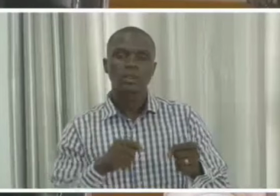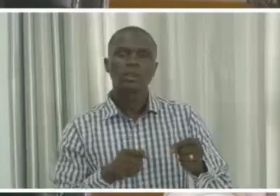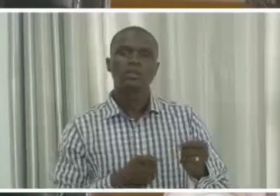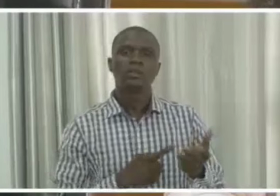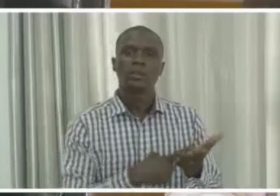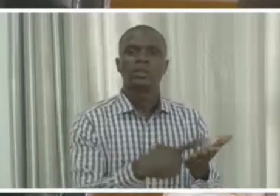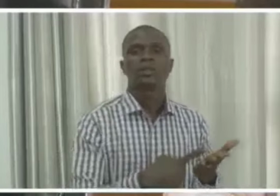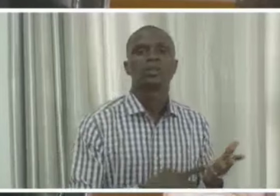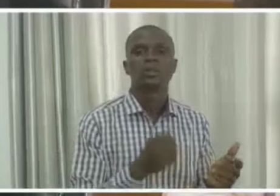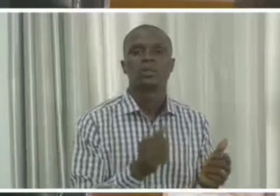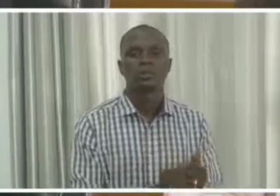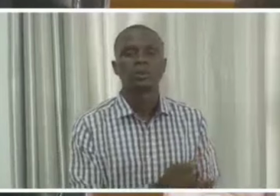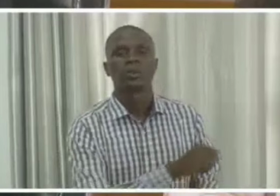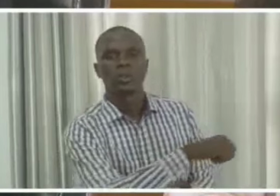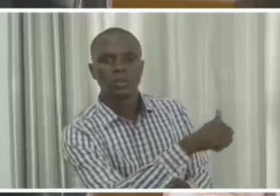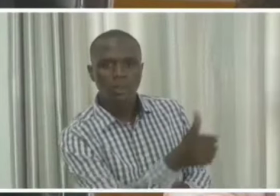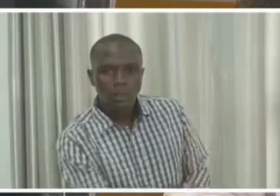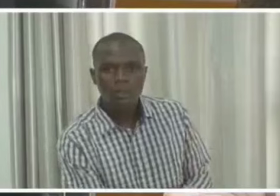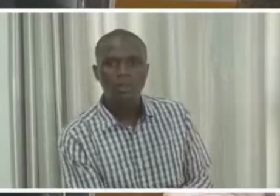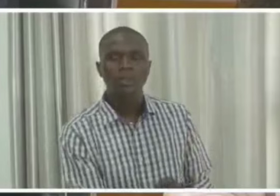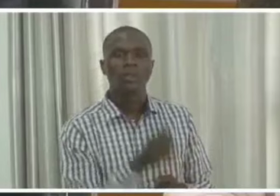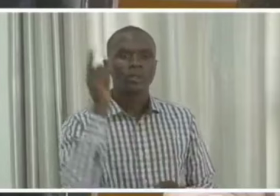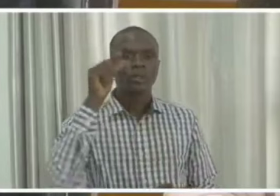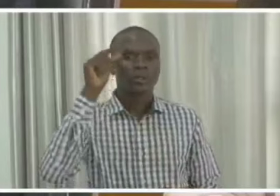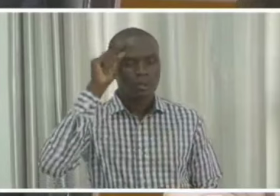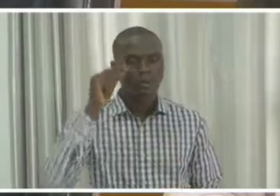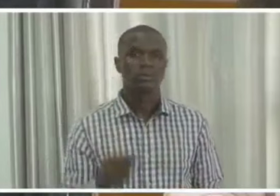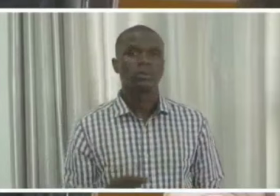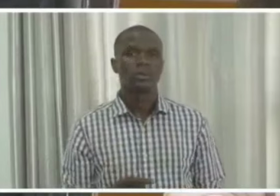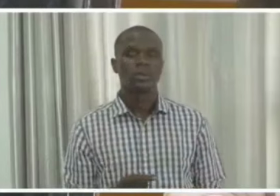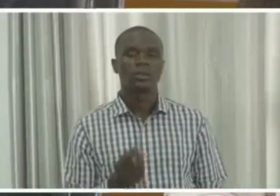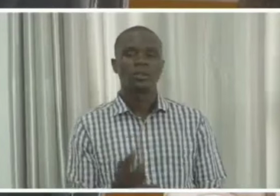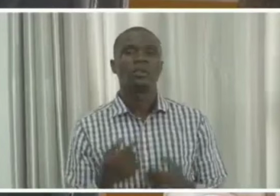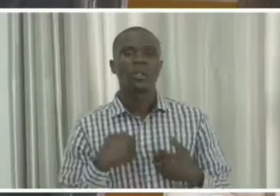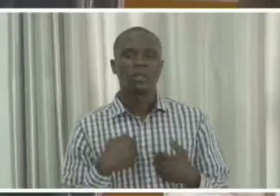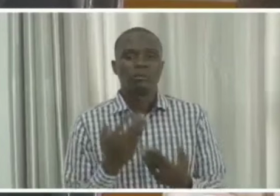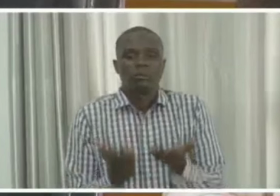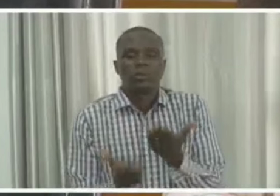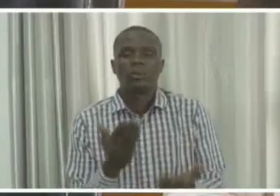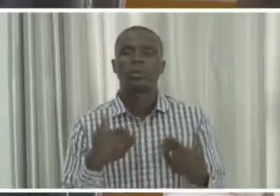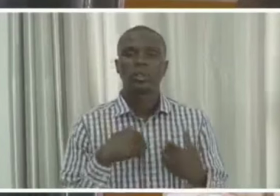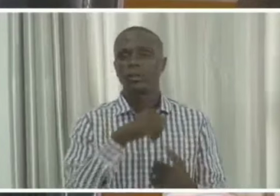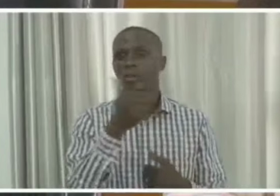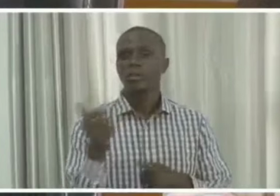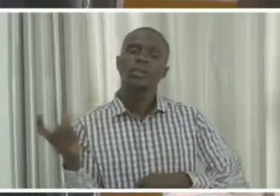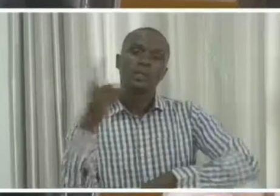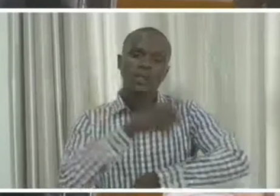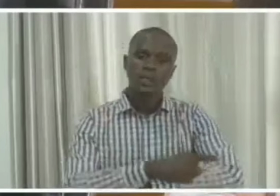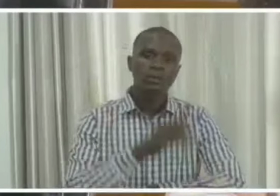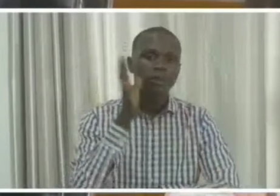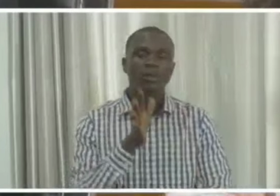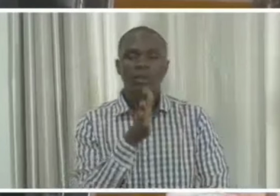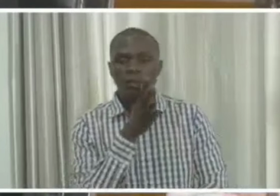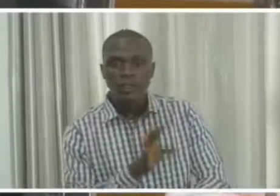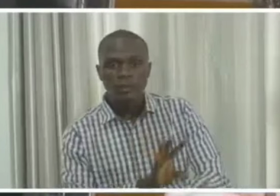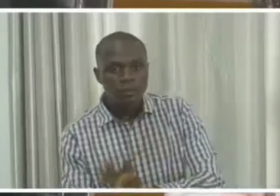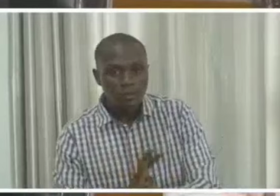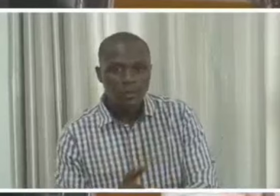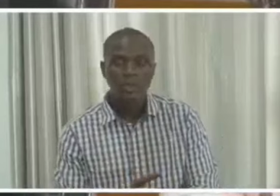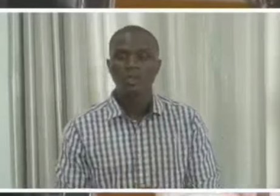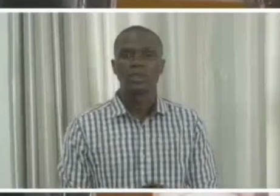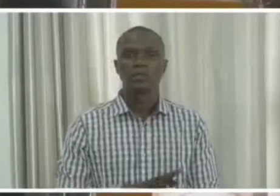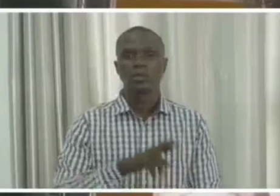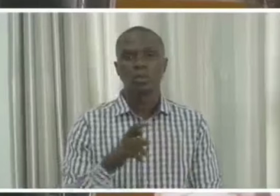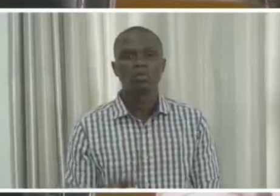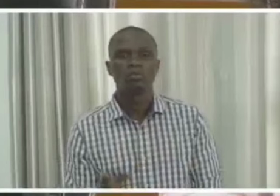nature, you get a day for agriculture. You get all then different themes here. And for let Salone